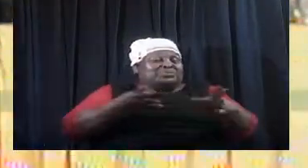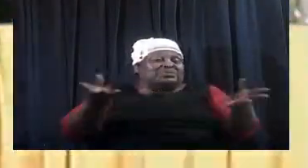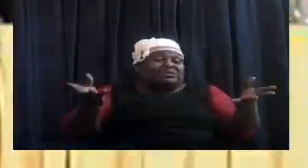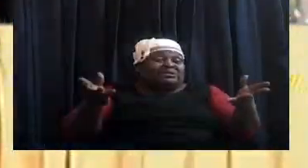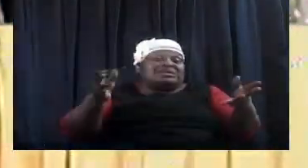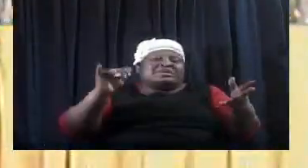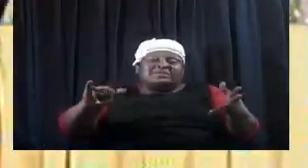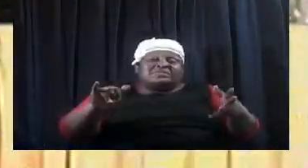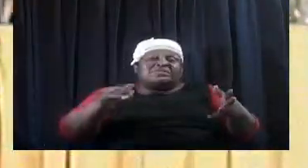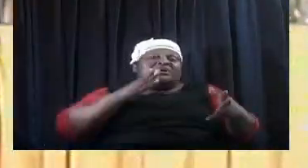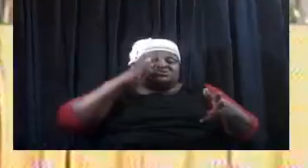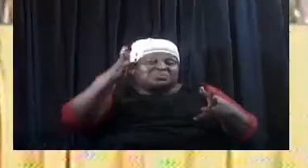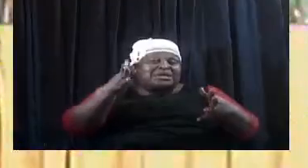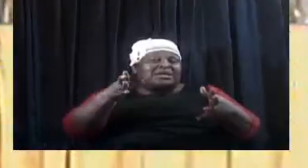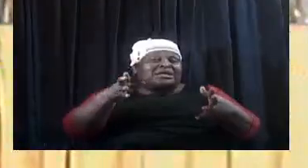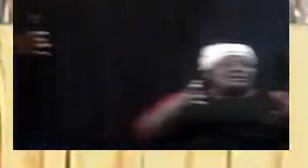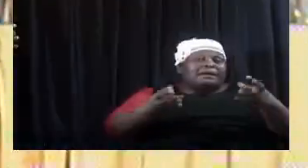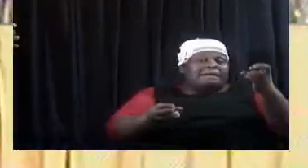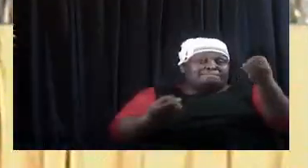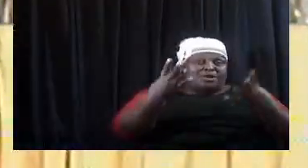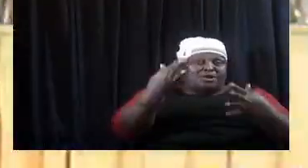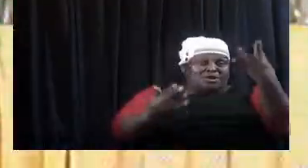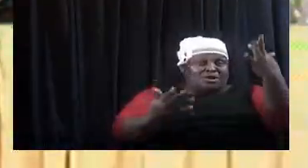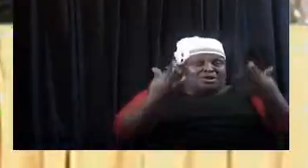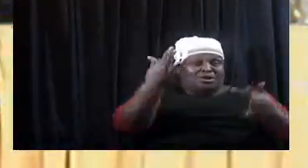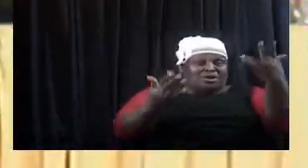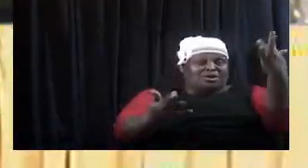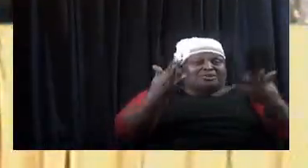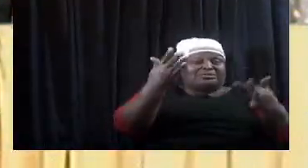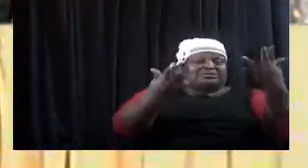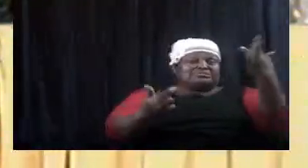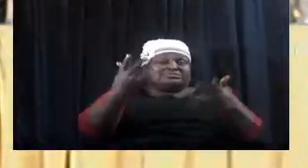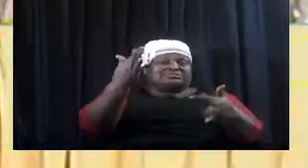that will consume or burn